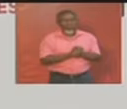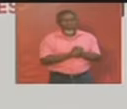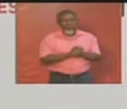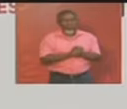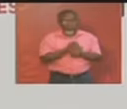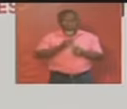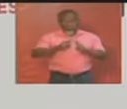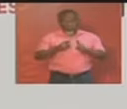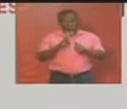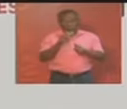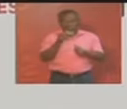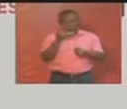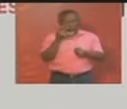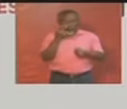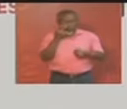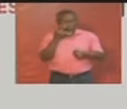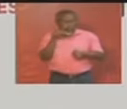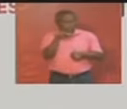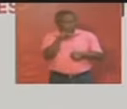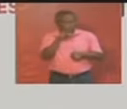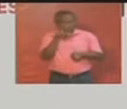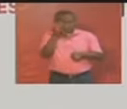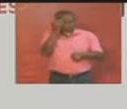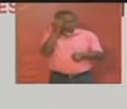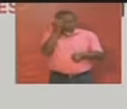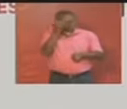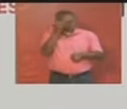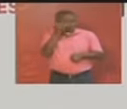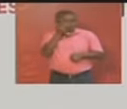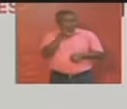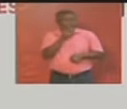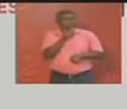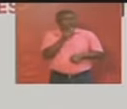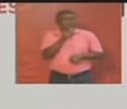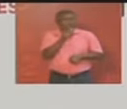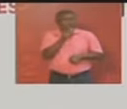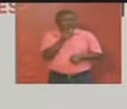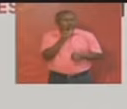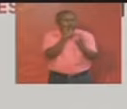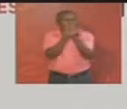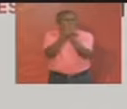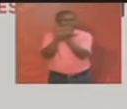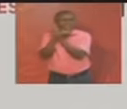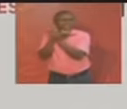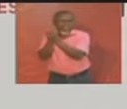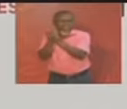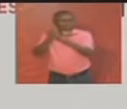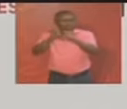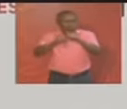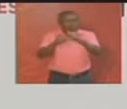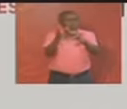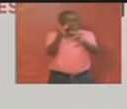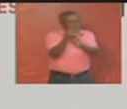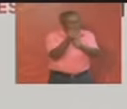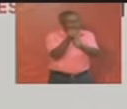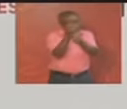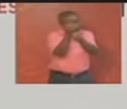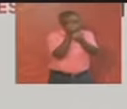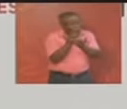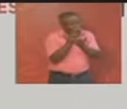individual to whom they may have been exposed. So just to ensure that that bit of the science is clear while we move over